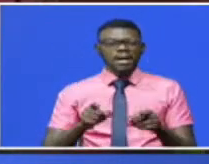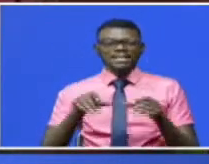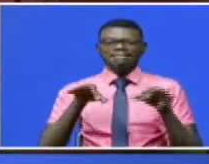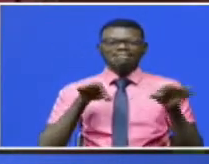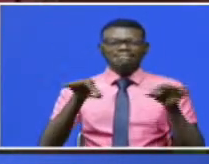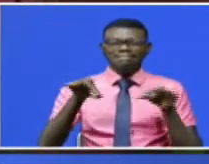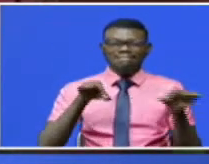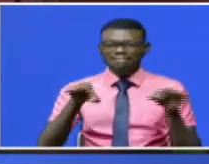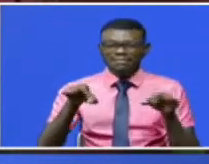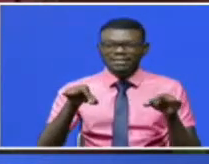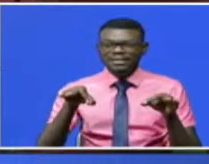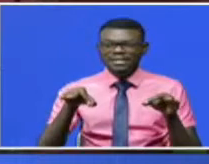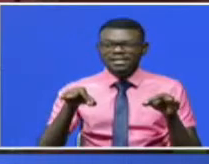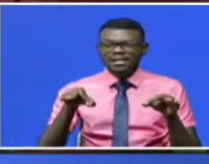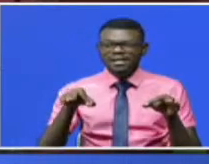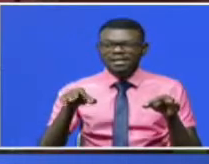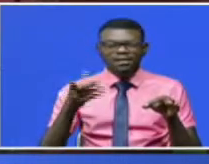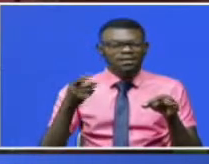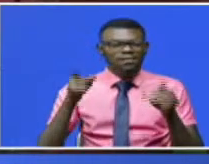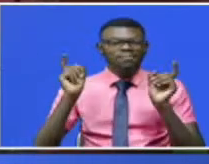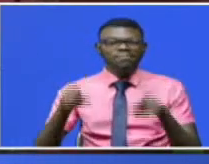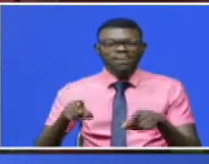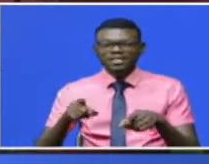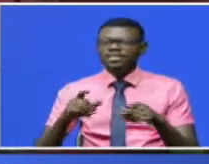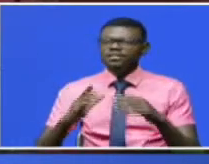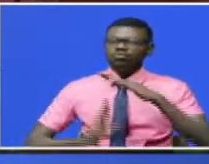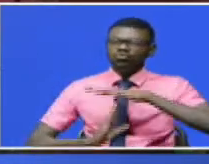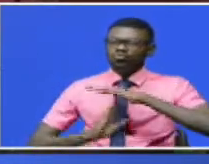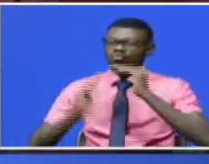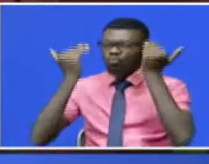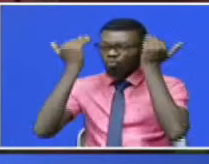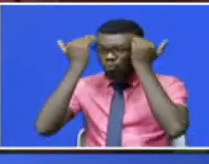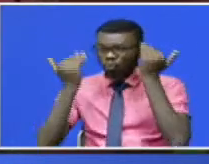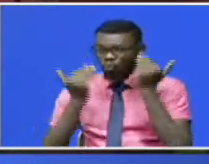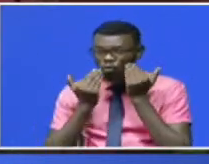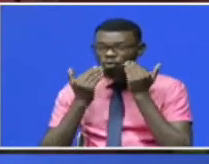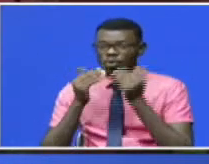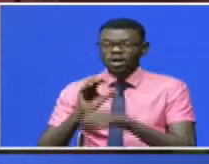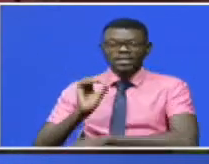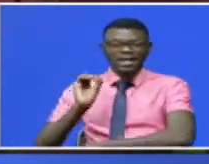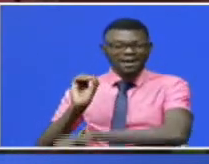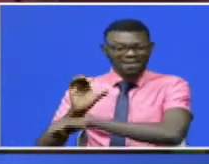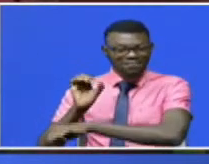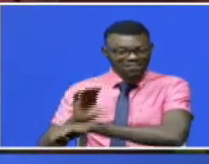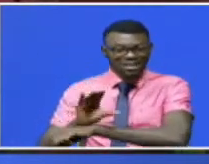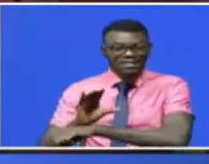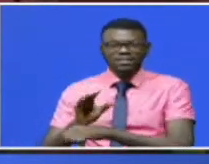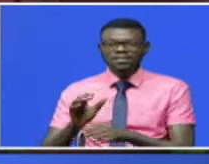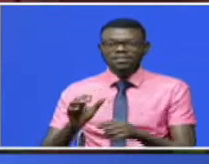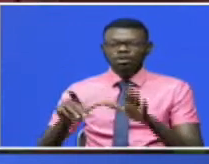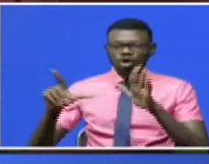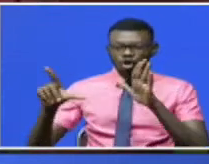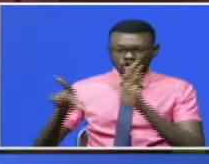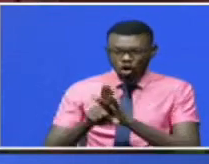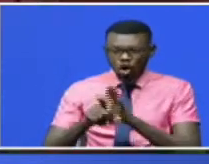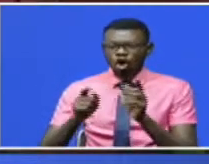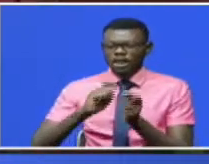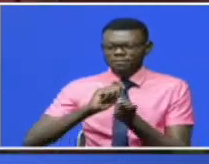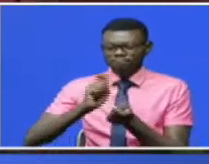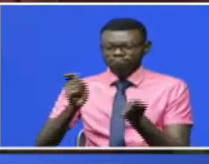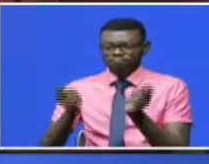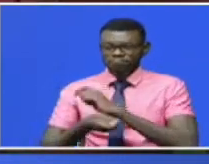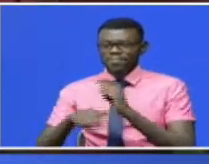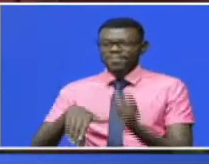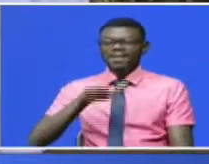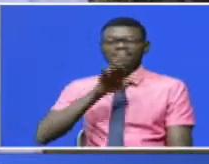a pronouncement. An advisory should come from the Supreme Court or the law be amended or be enacted in Parliament to